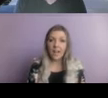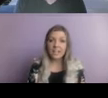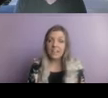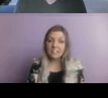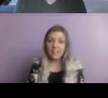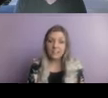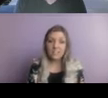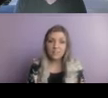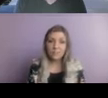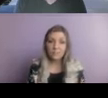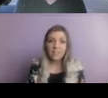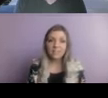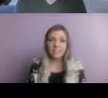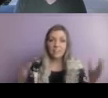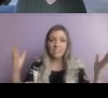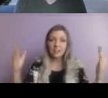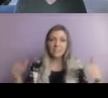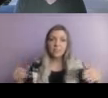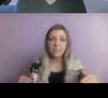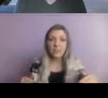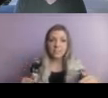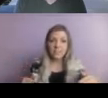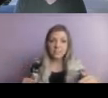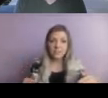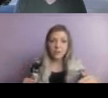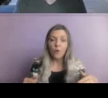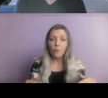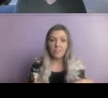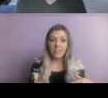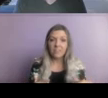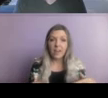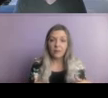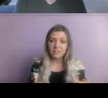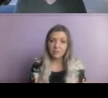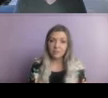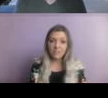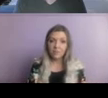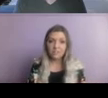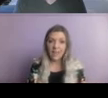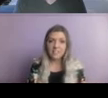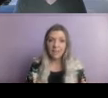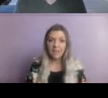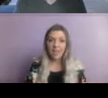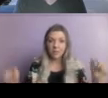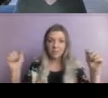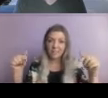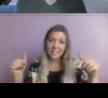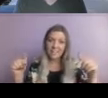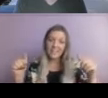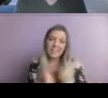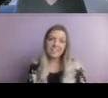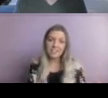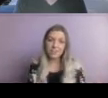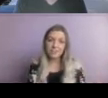quick guide that is on the city's website that defines all of those recommendations within that resolution that was passed. I put a